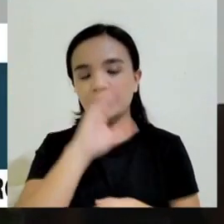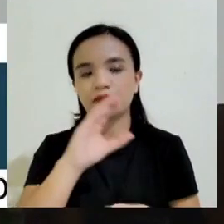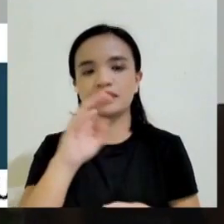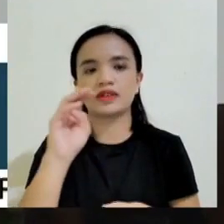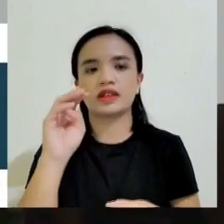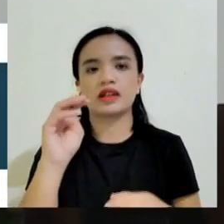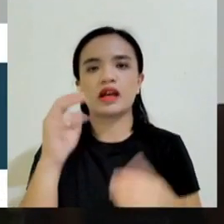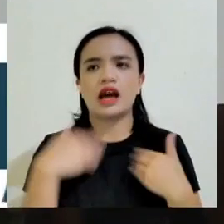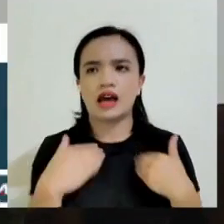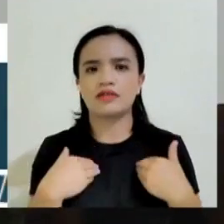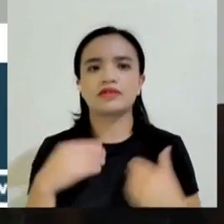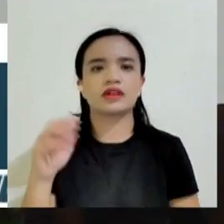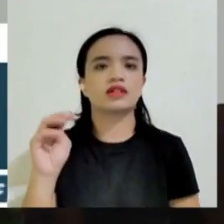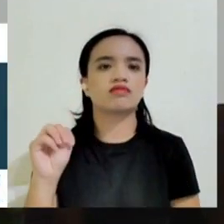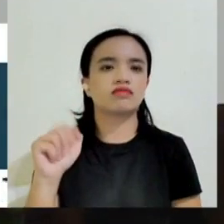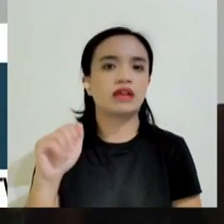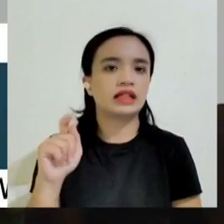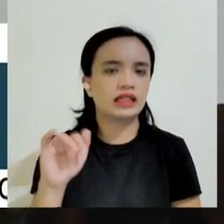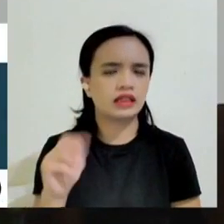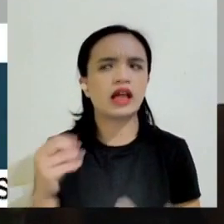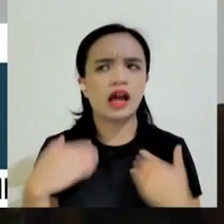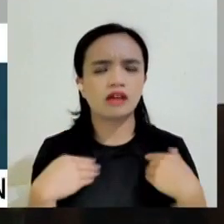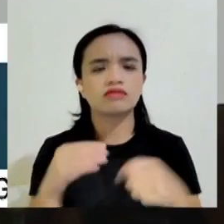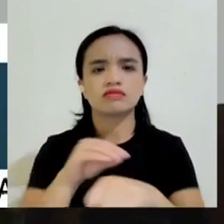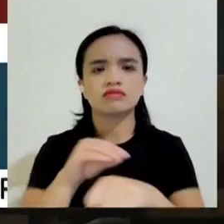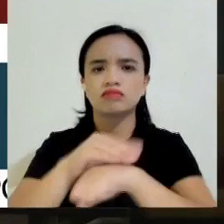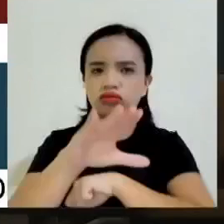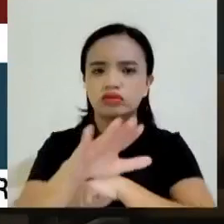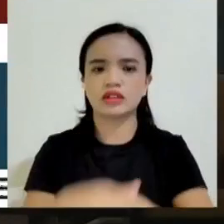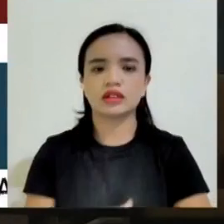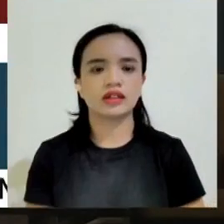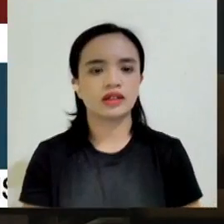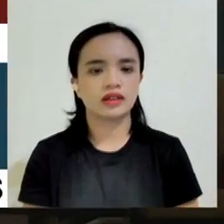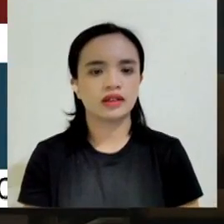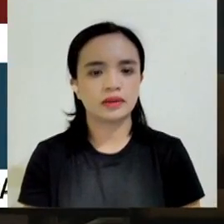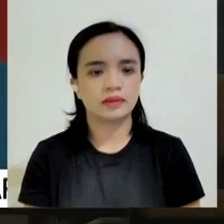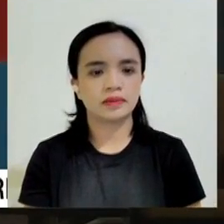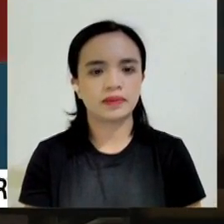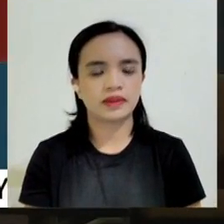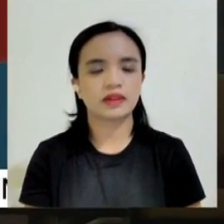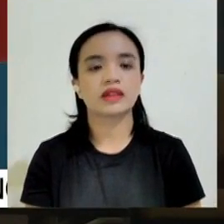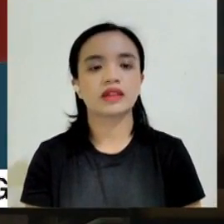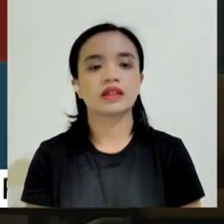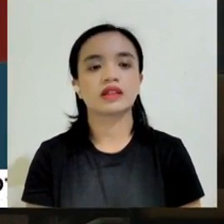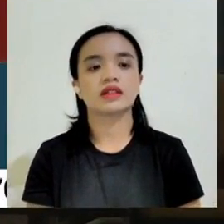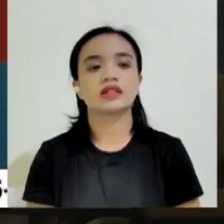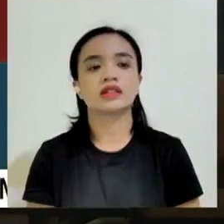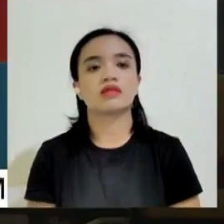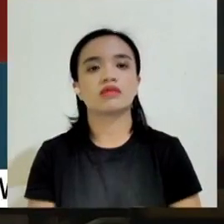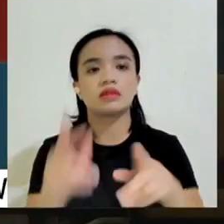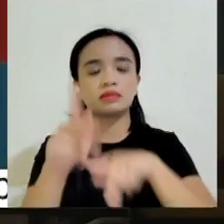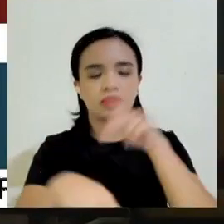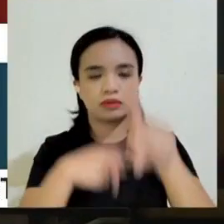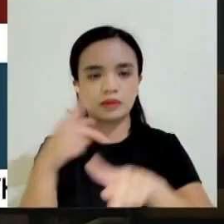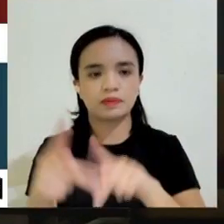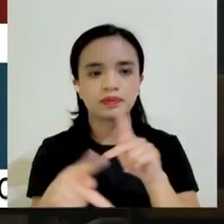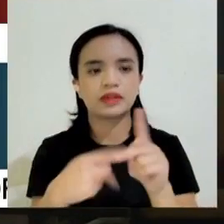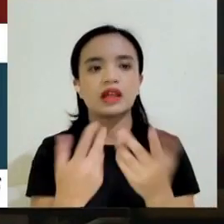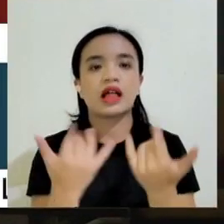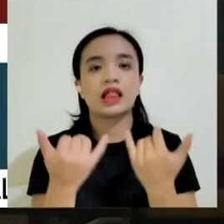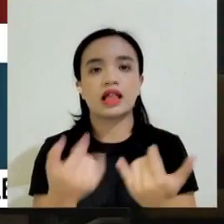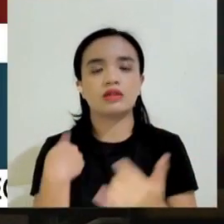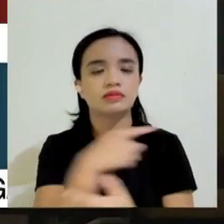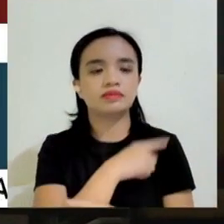There have been a regional impact with our market reach. Why airports are privatized, it's for sure most of the times it's